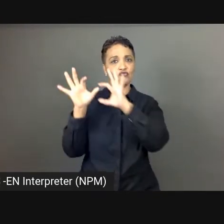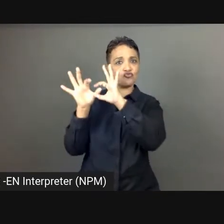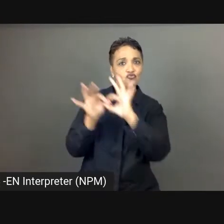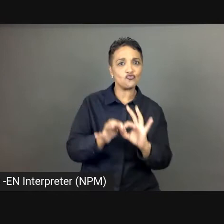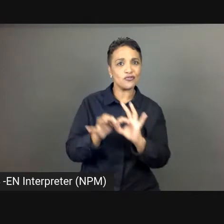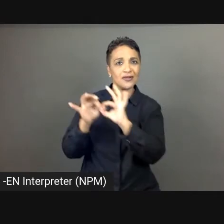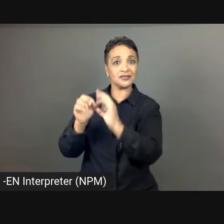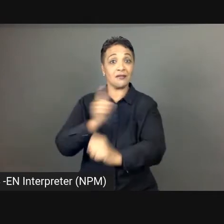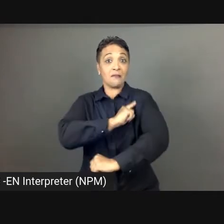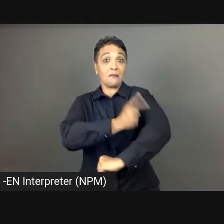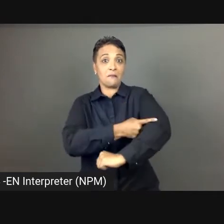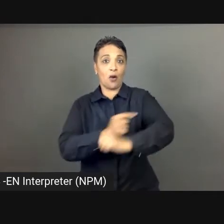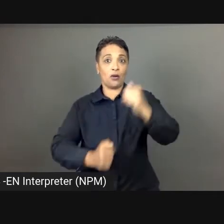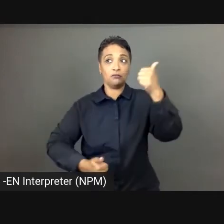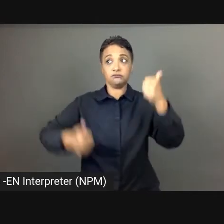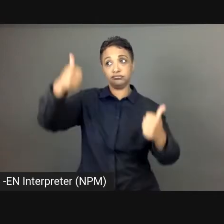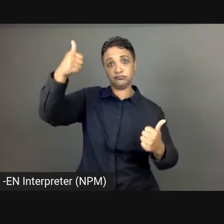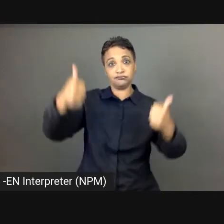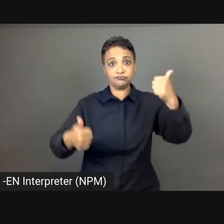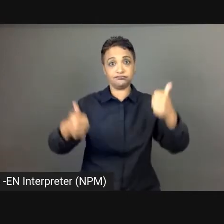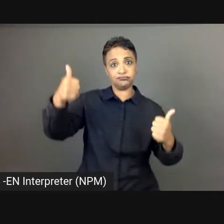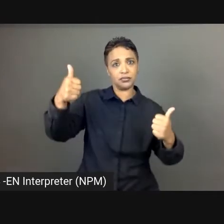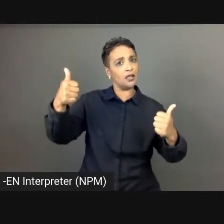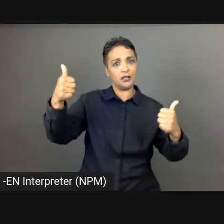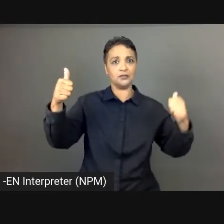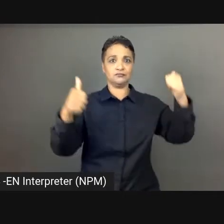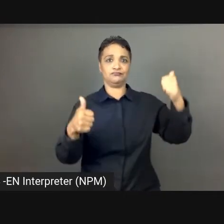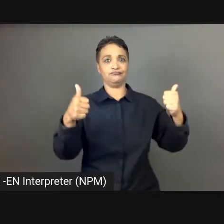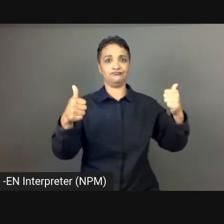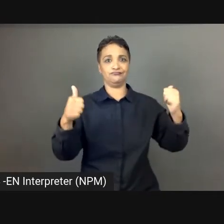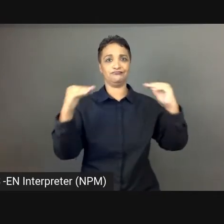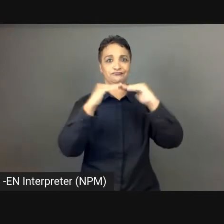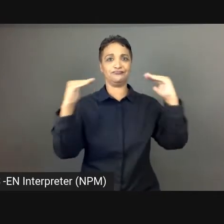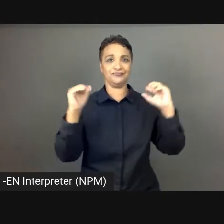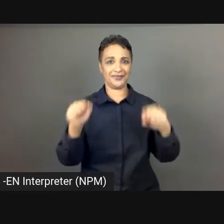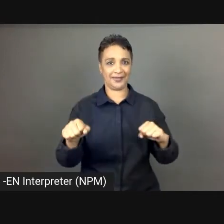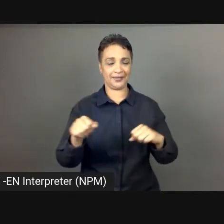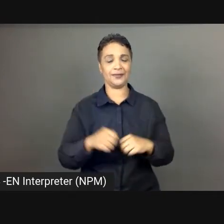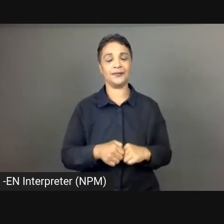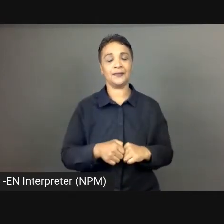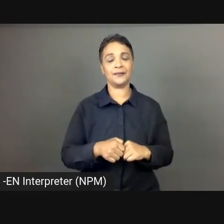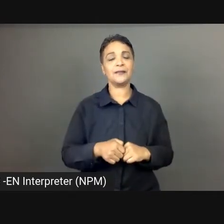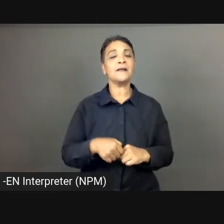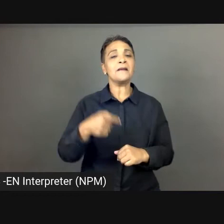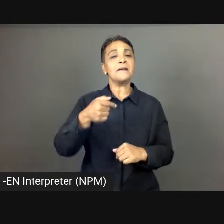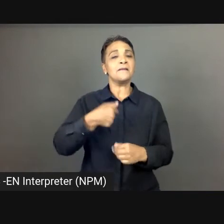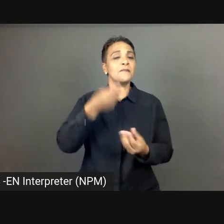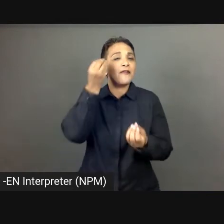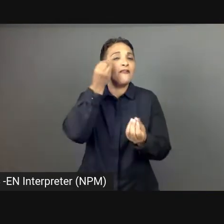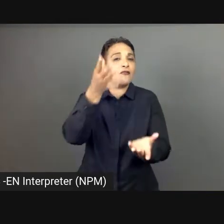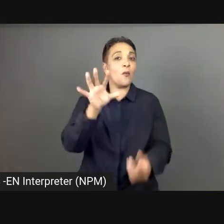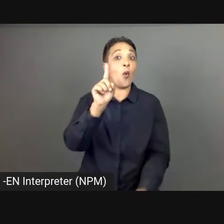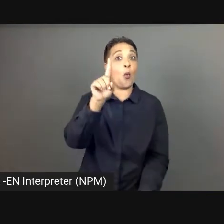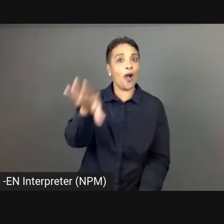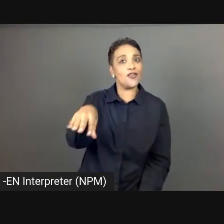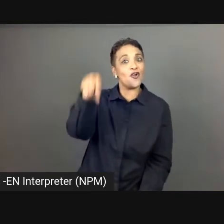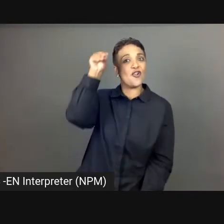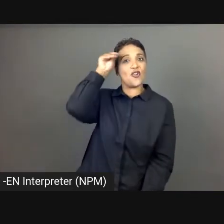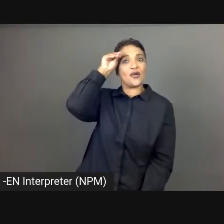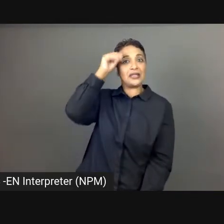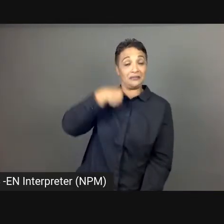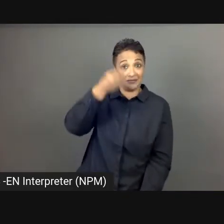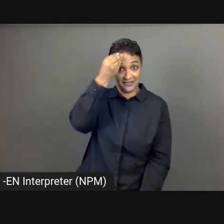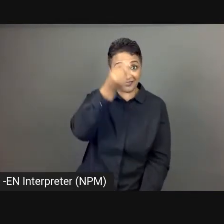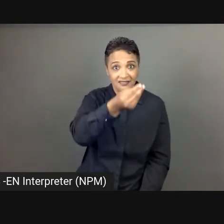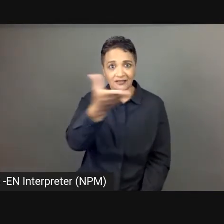said. And if I had to pick maybe one learning from the right-based approach that could be relevant